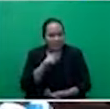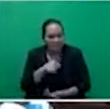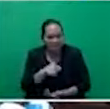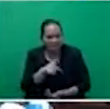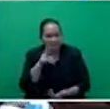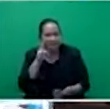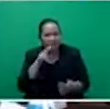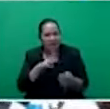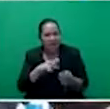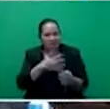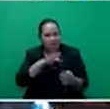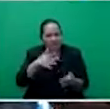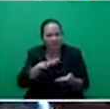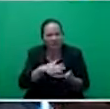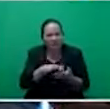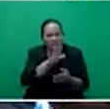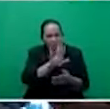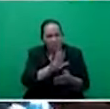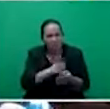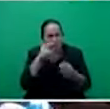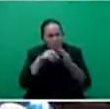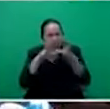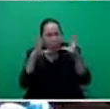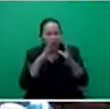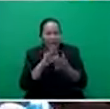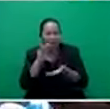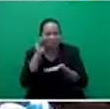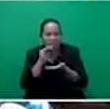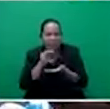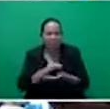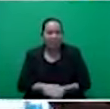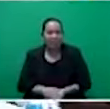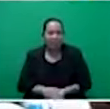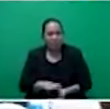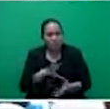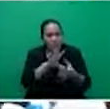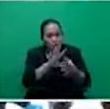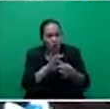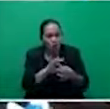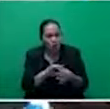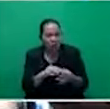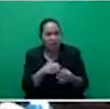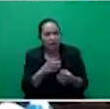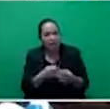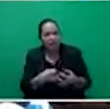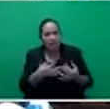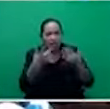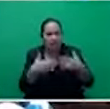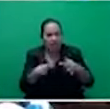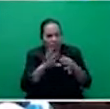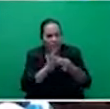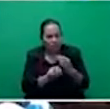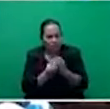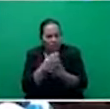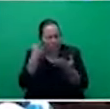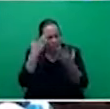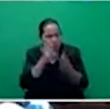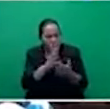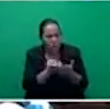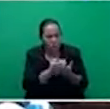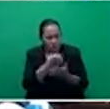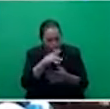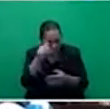and leadership capabilities. Mr. Speaker, sir, Honourable Lalam Balavu came up with his own figures for real growth. He and his so-called economist friends, we know who they are, do not